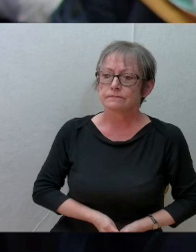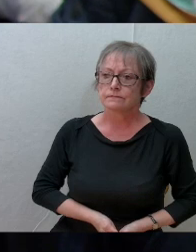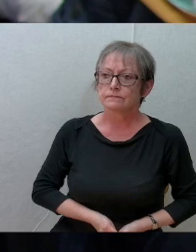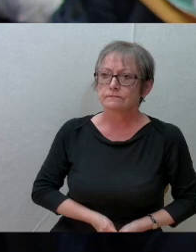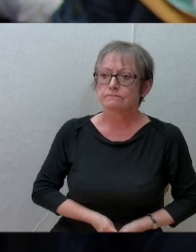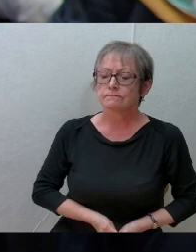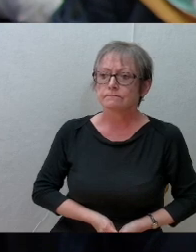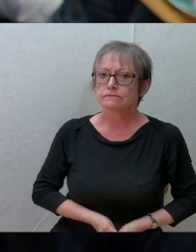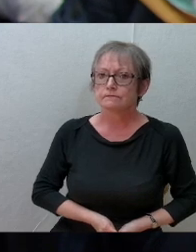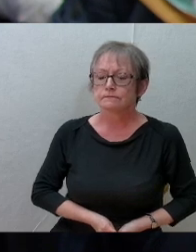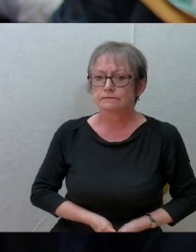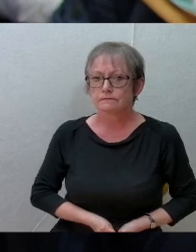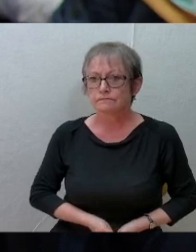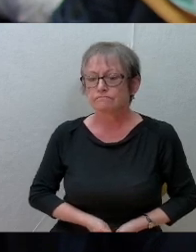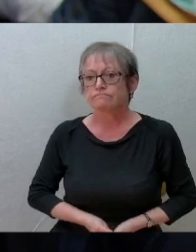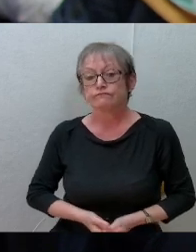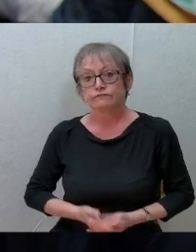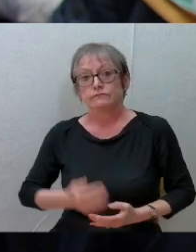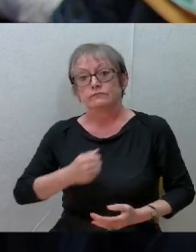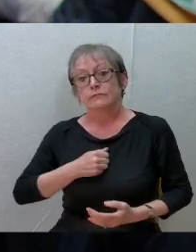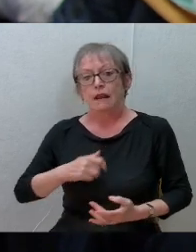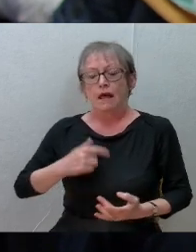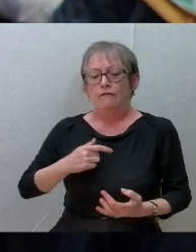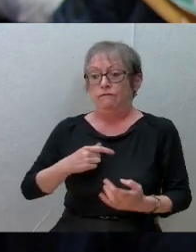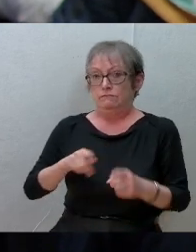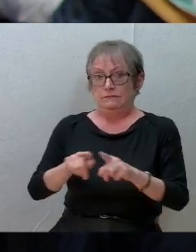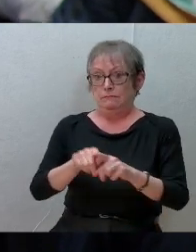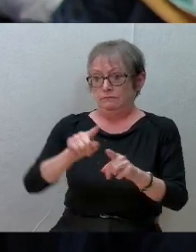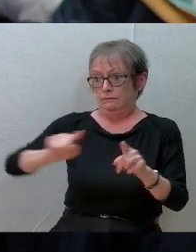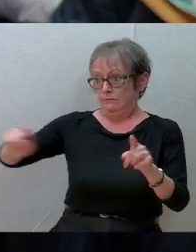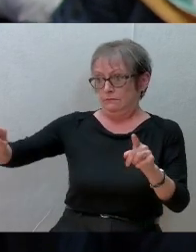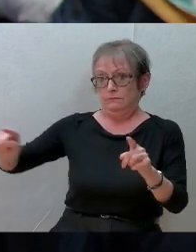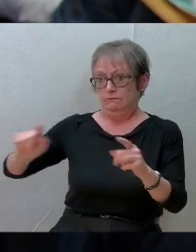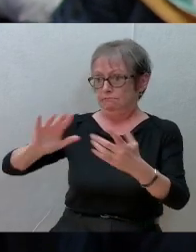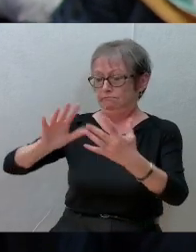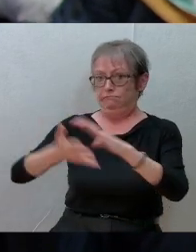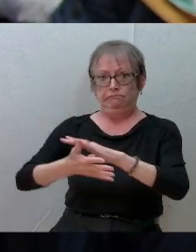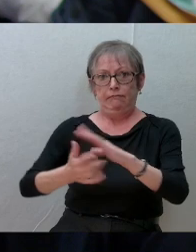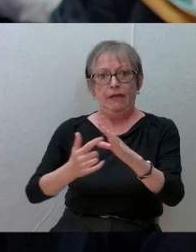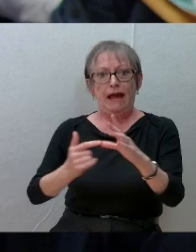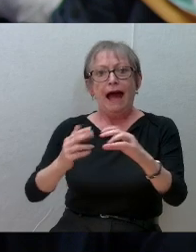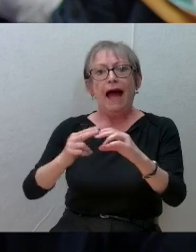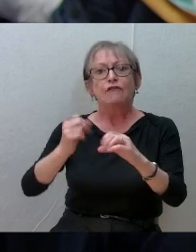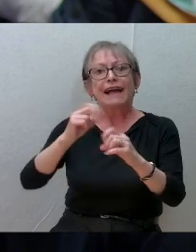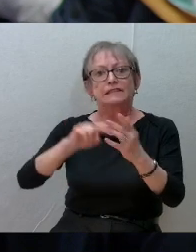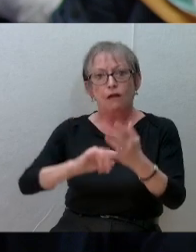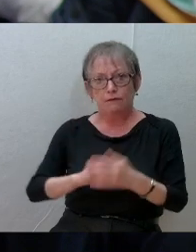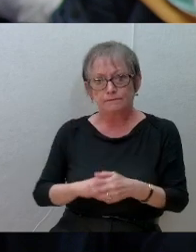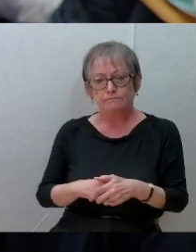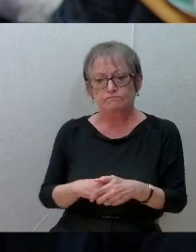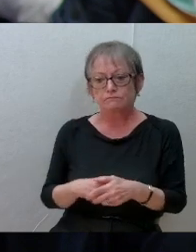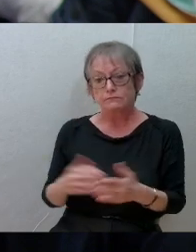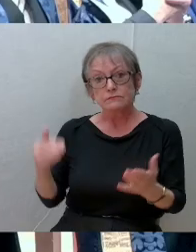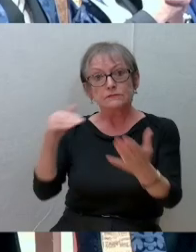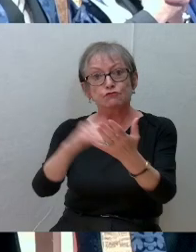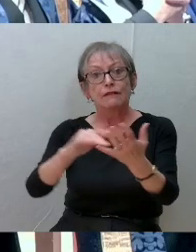My life, like many others, was shattered by the conflict in Afghanistan. I arrived in the